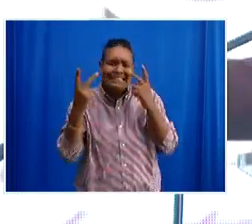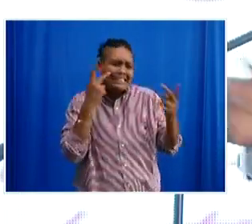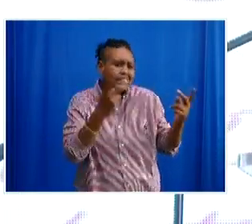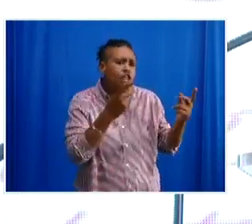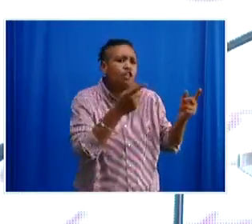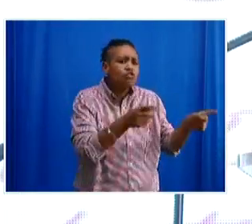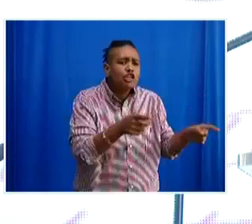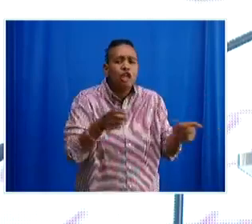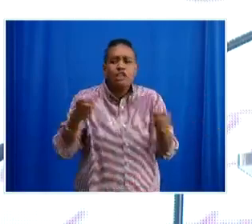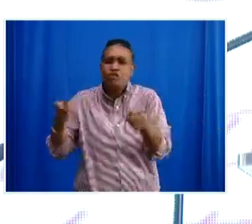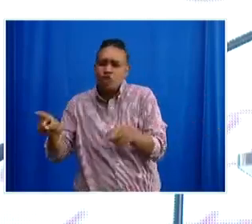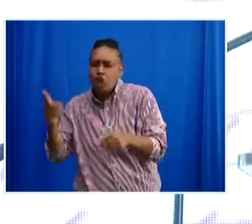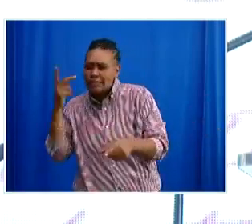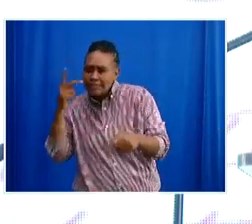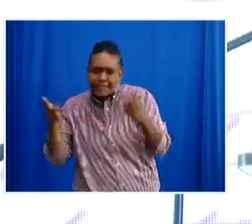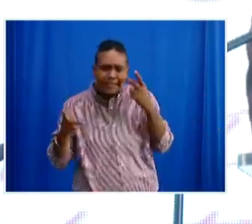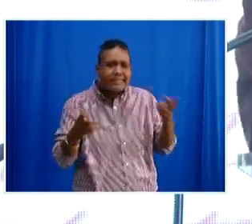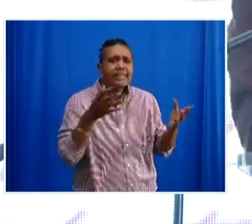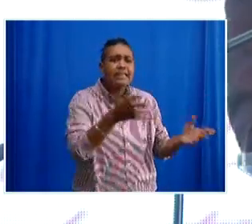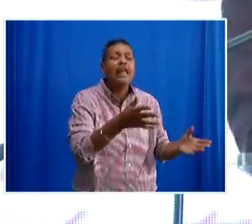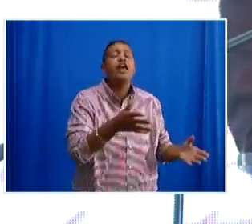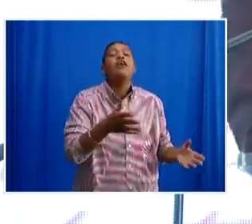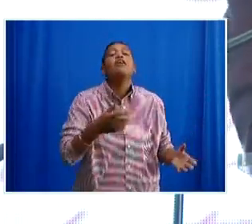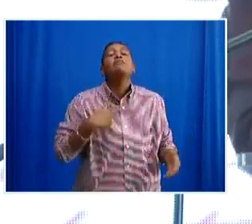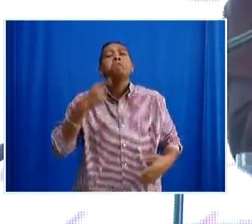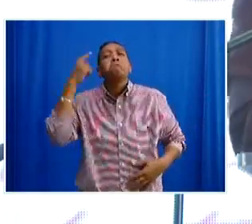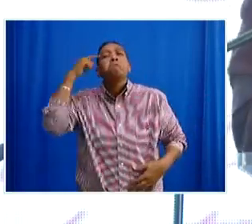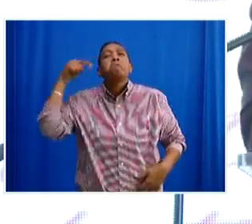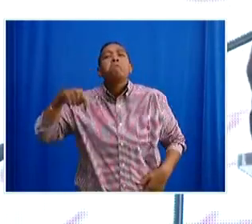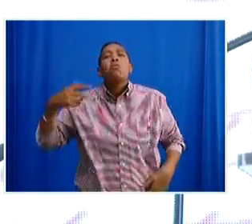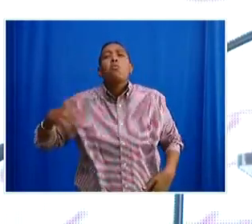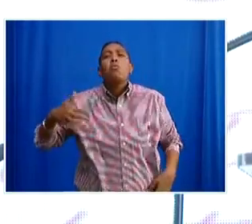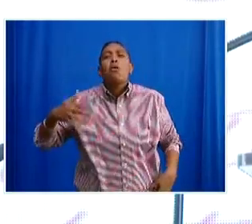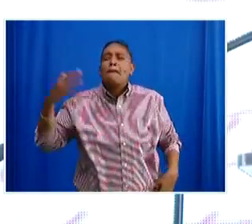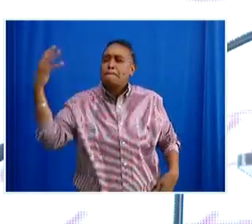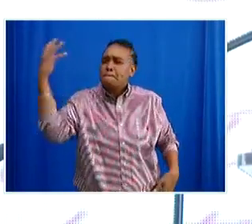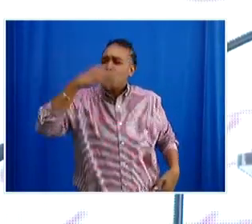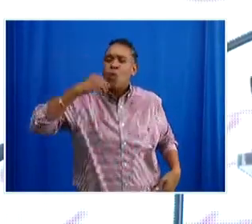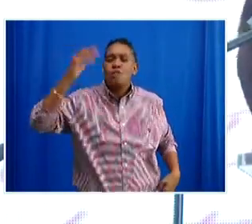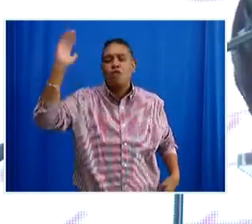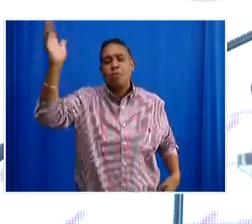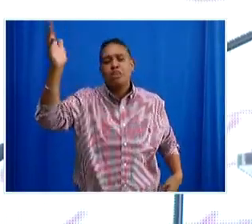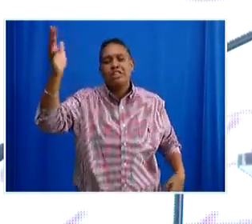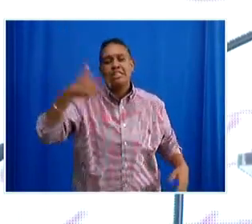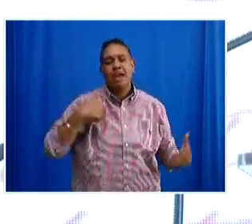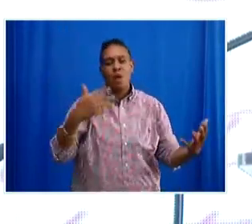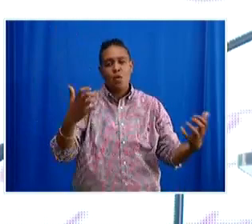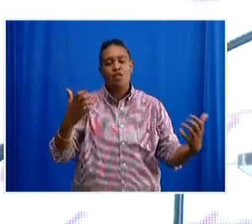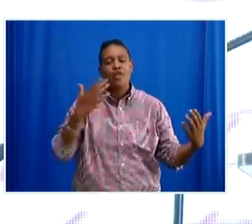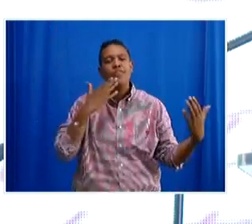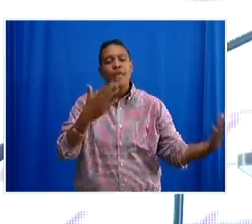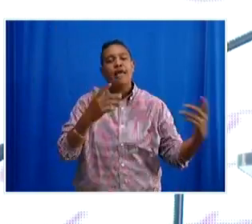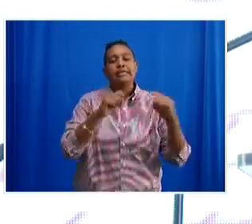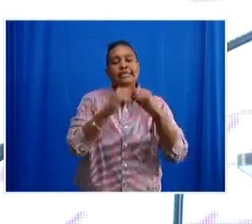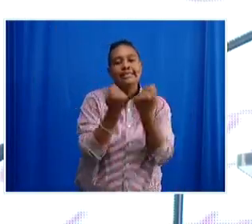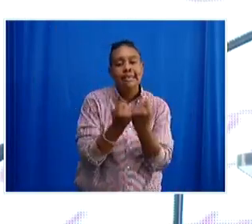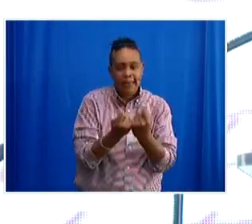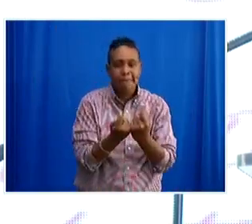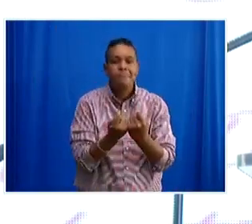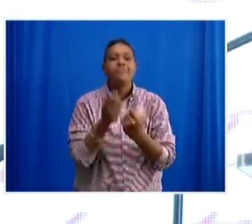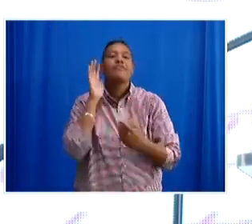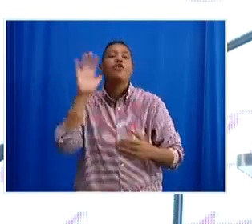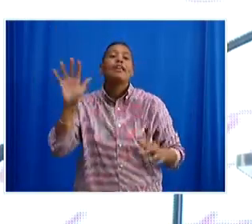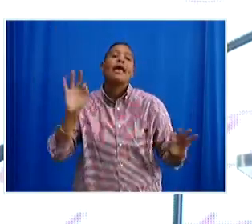results today, and I think this is a beautiful presentation, and I want to thank the team for